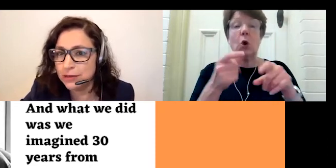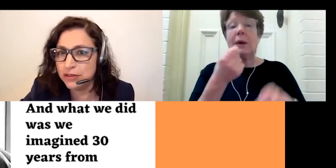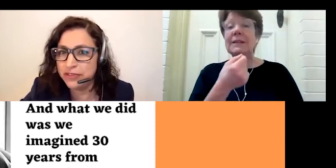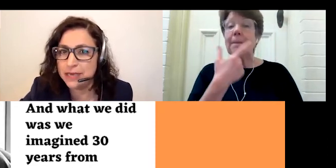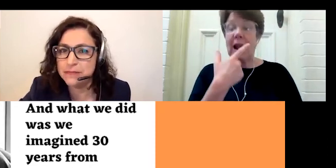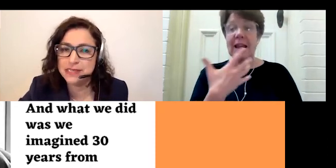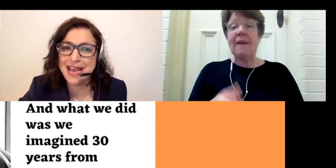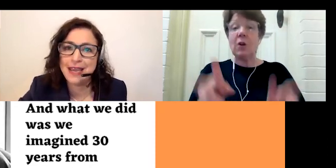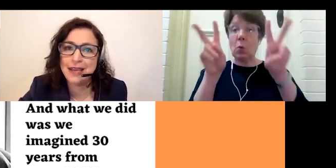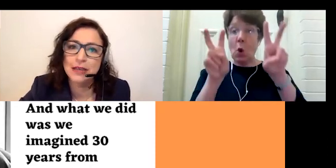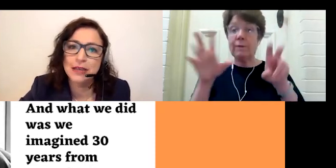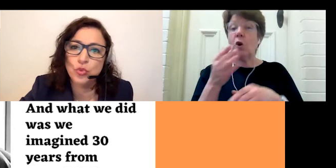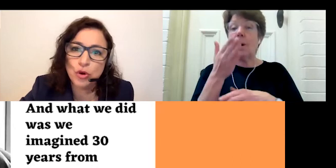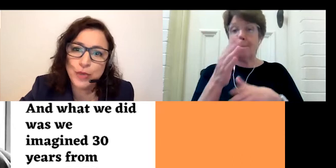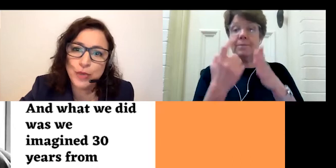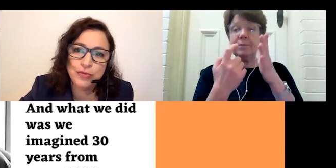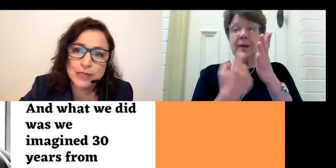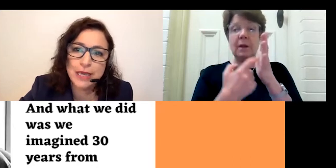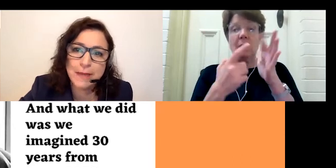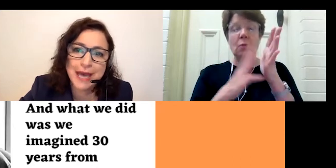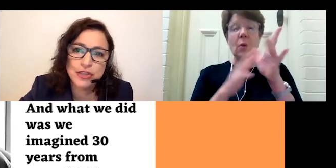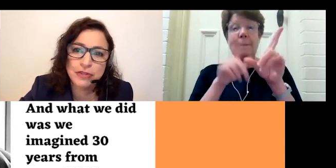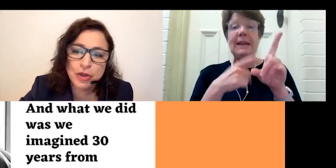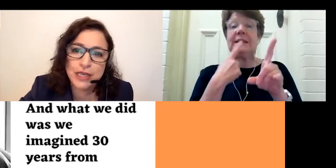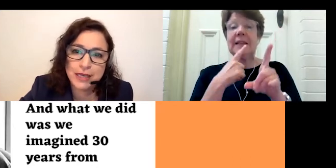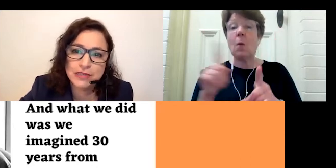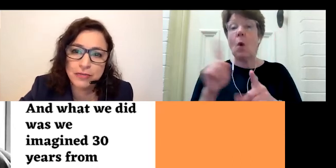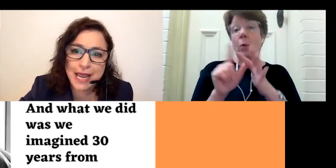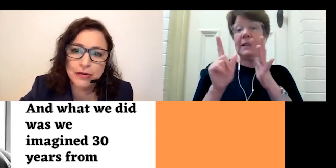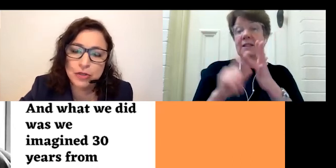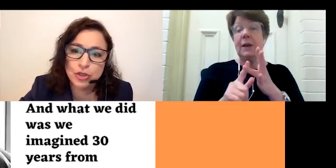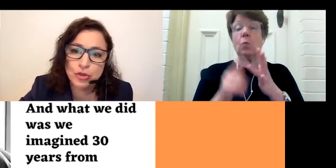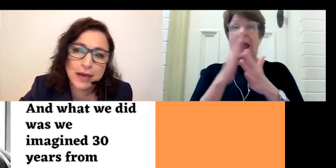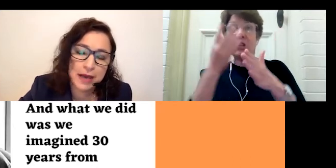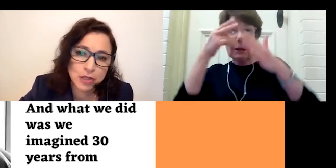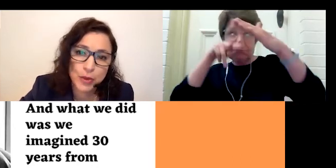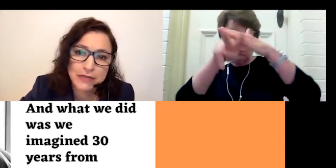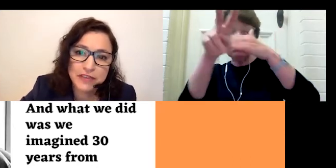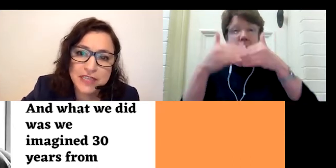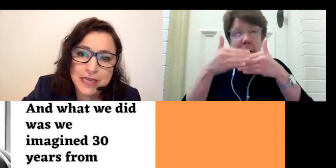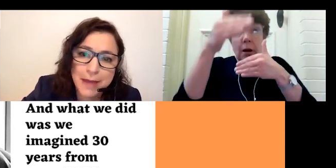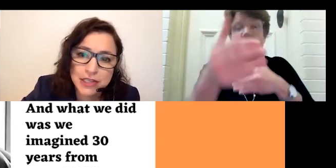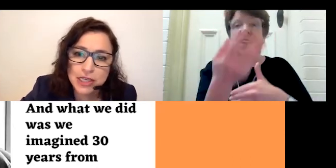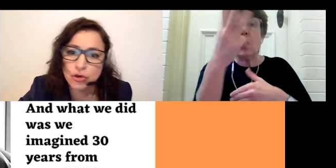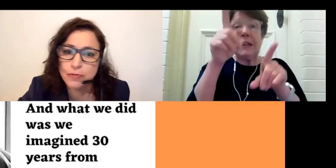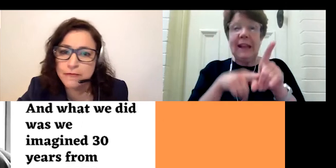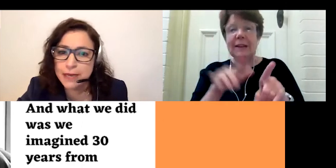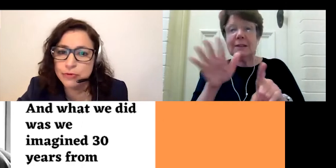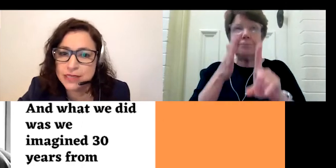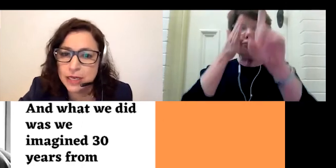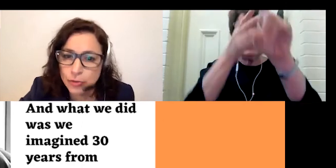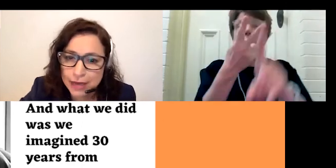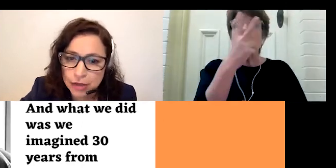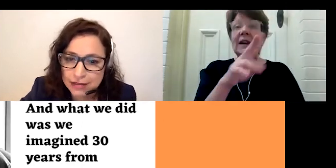quote of him saying, what we did was we imagined 30 years from now, 2050, imagining a group of